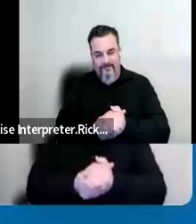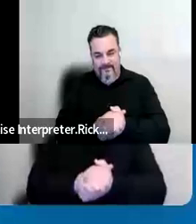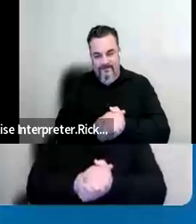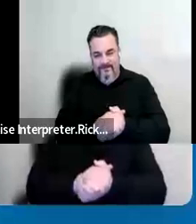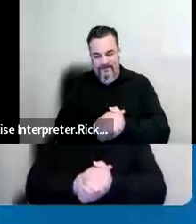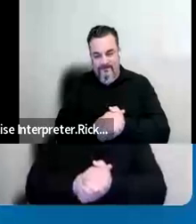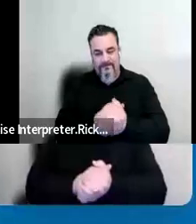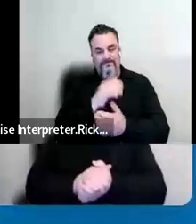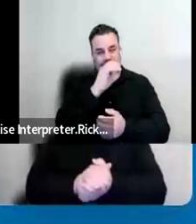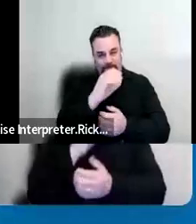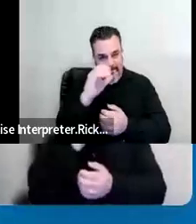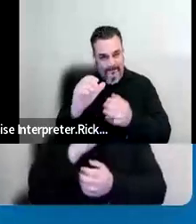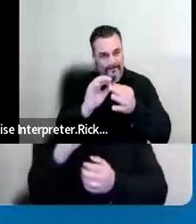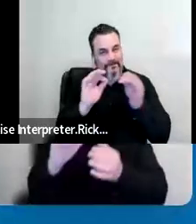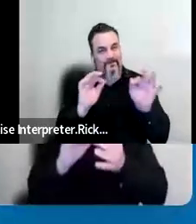Closed captioning.